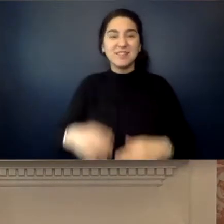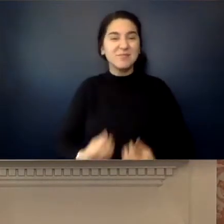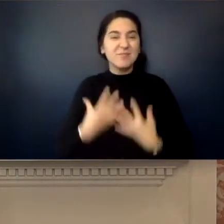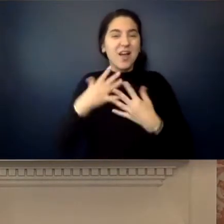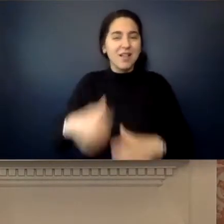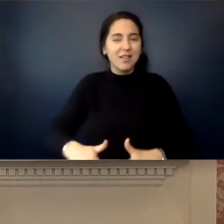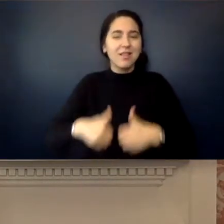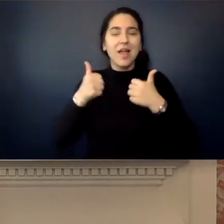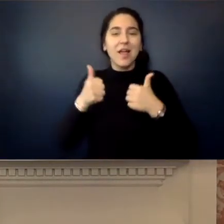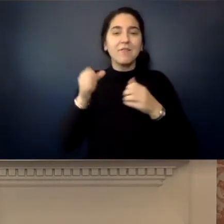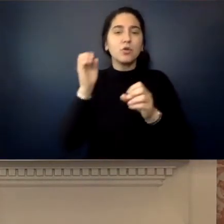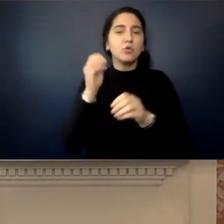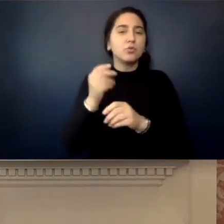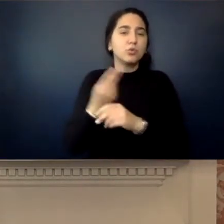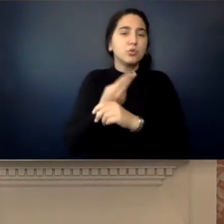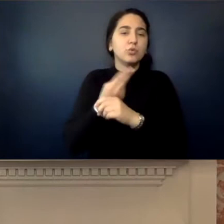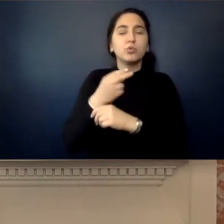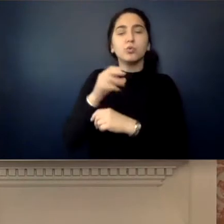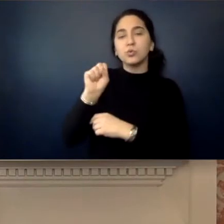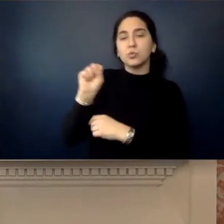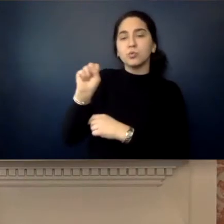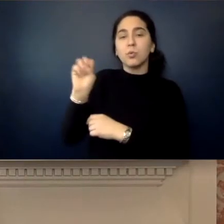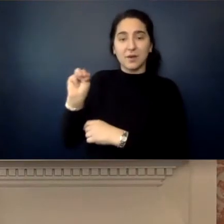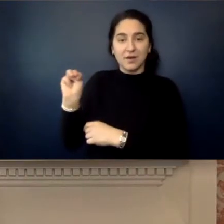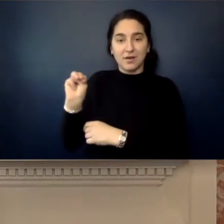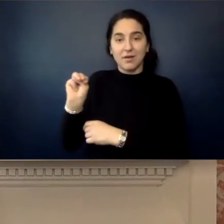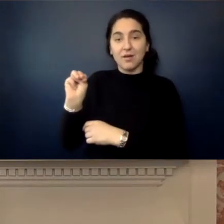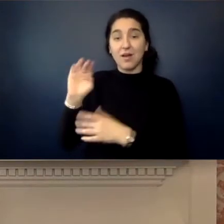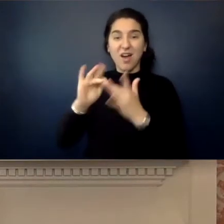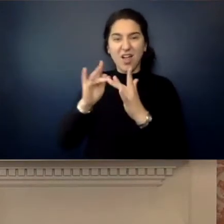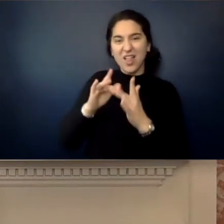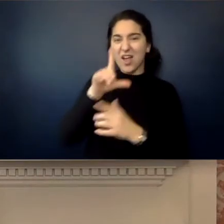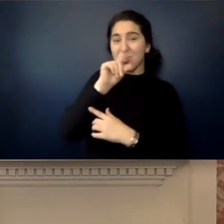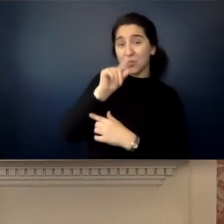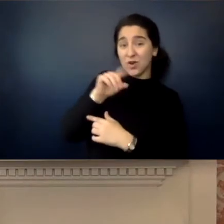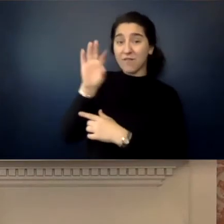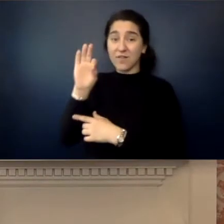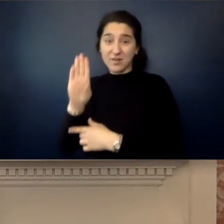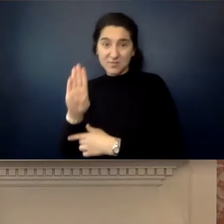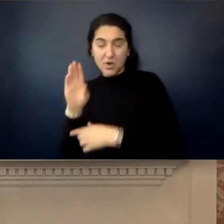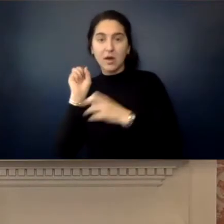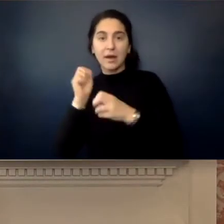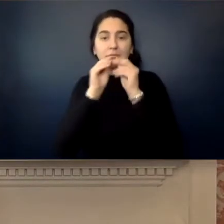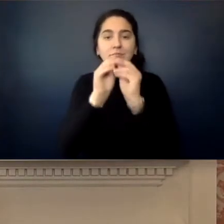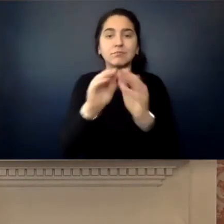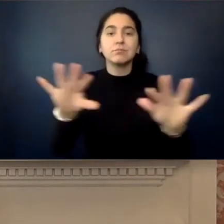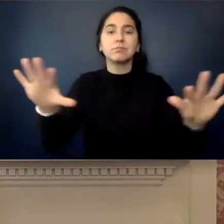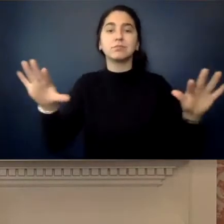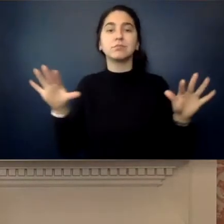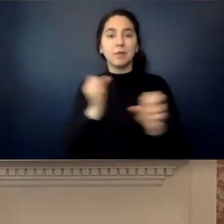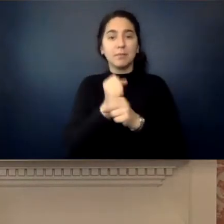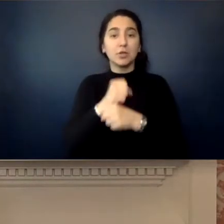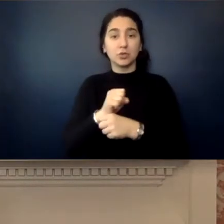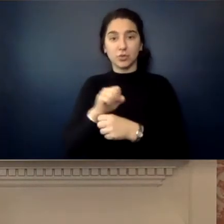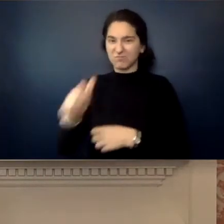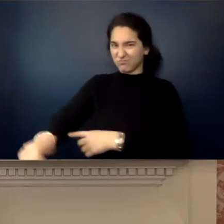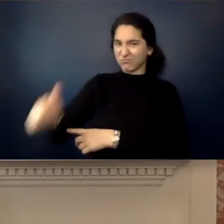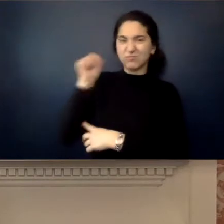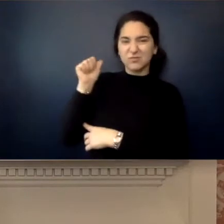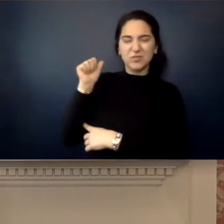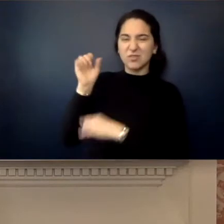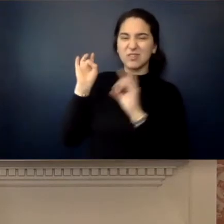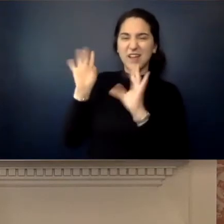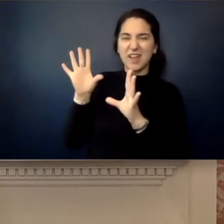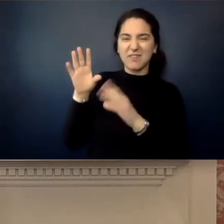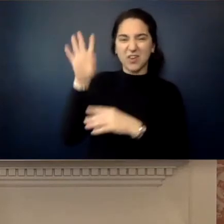advocate for the use of arts and social media to denounce violence, to move churches and believers to defend